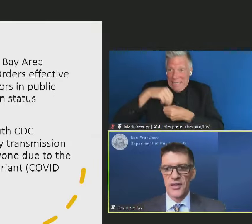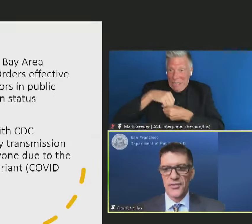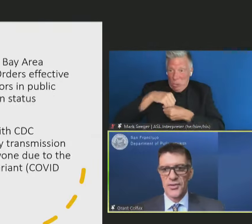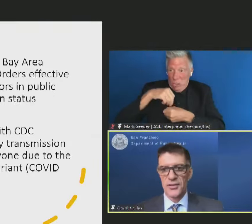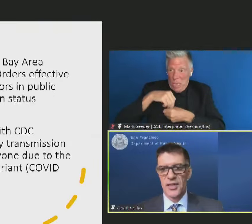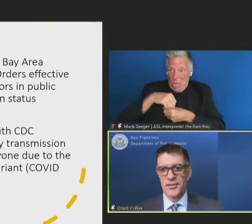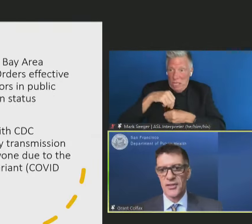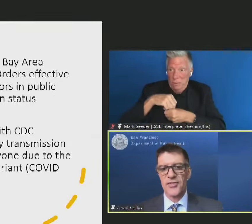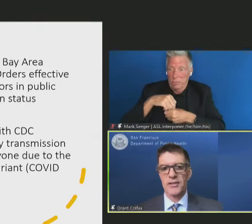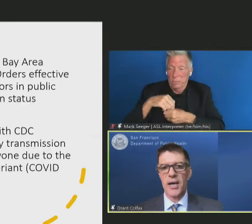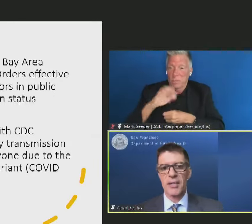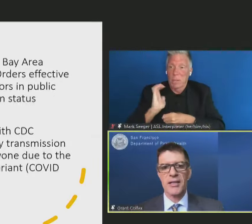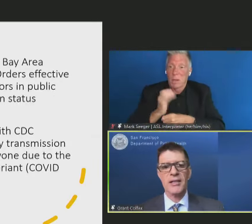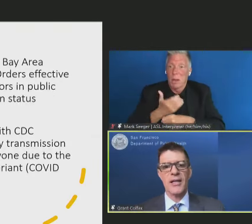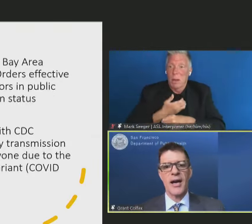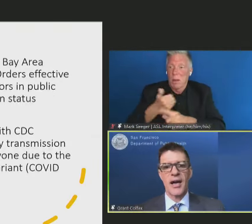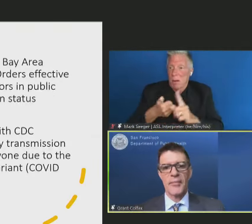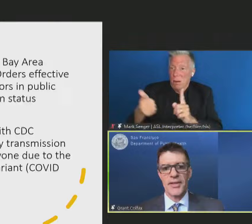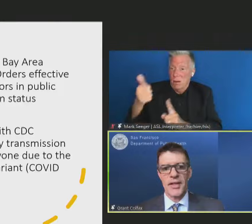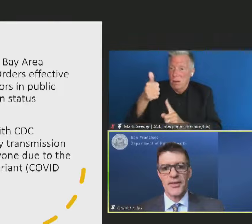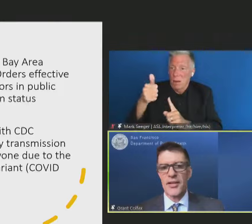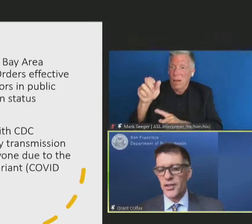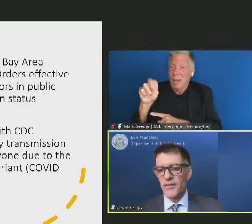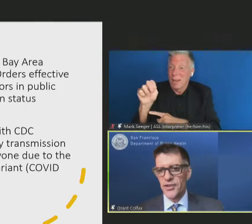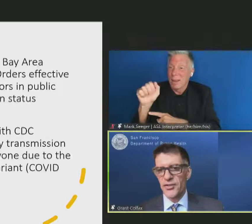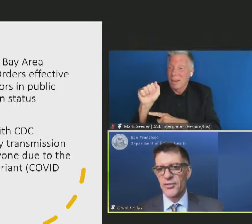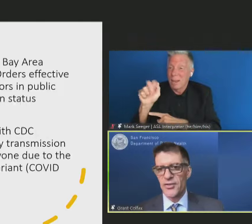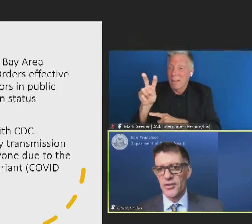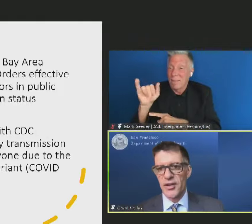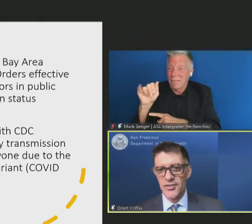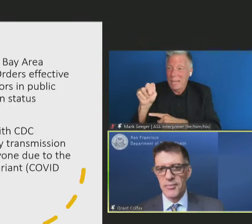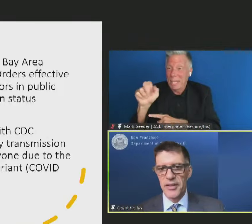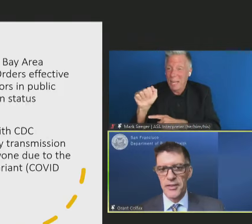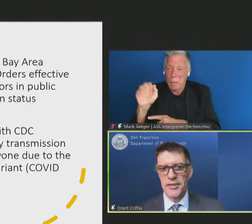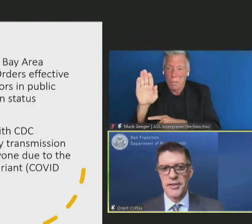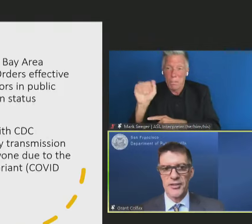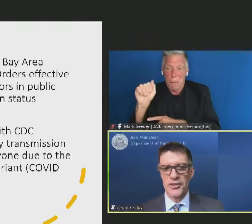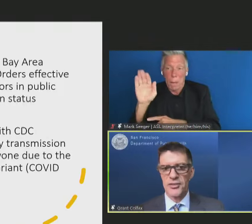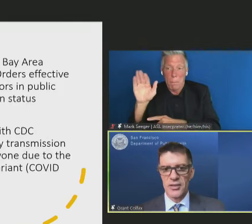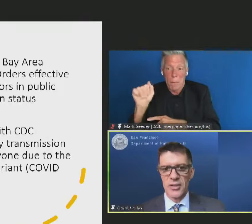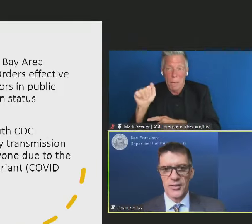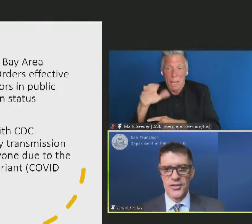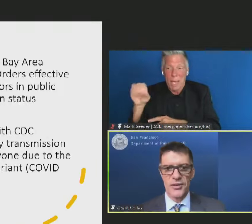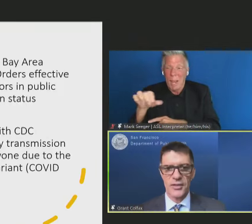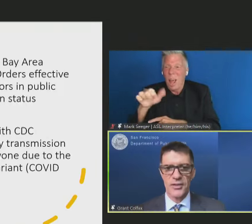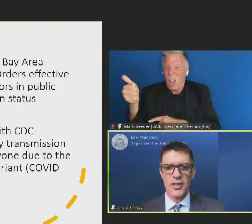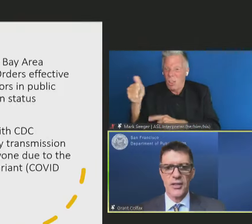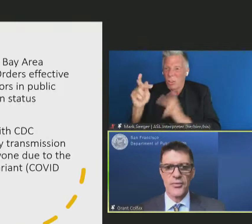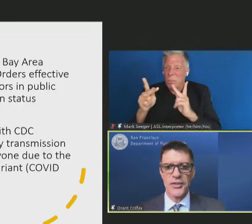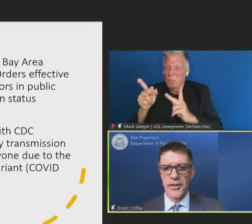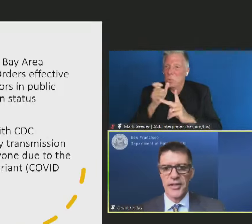Health Officer, Dr. Navina Baba, and other health officials across the Bay Area issued on August